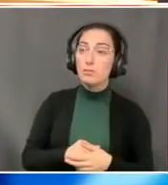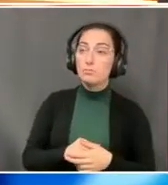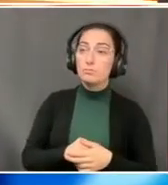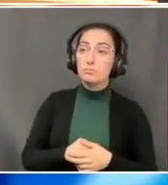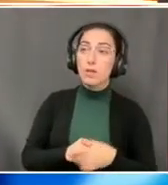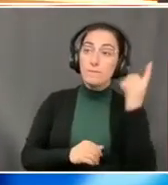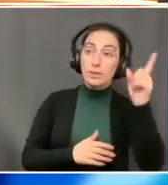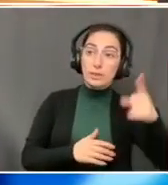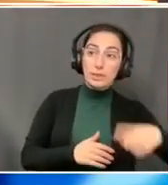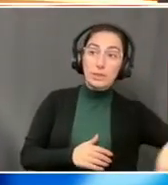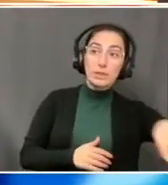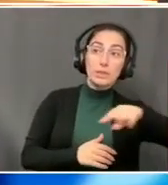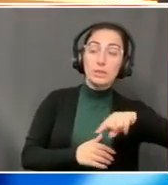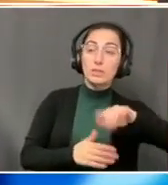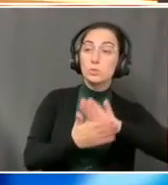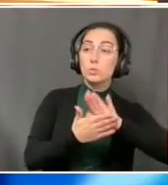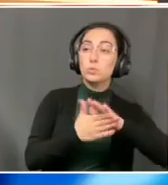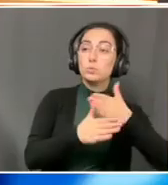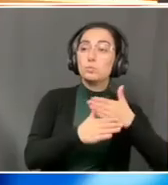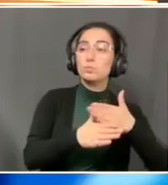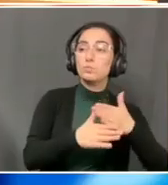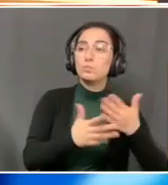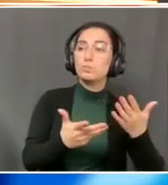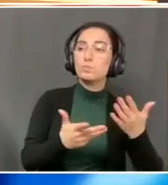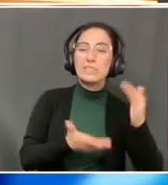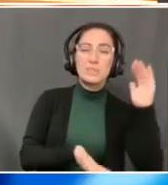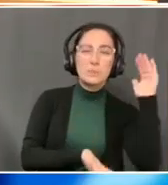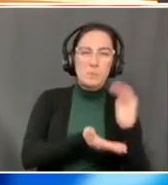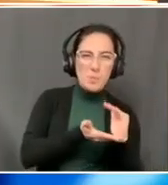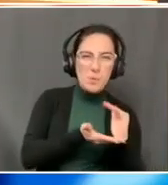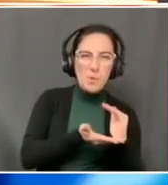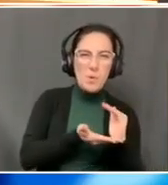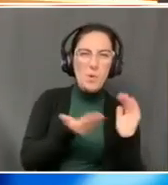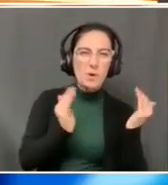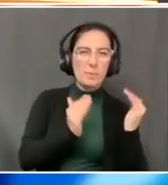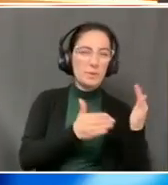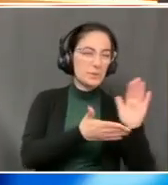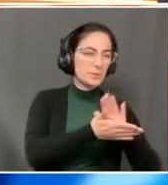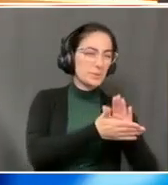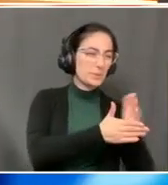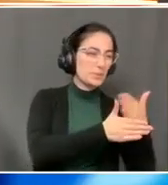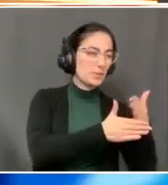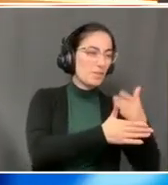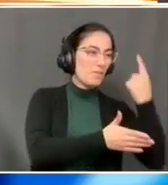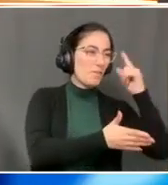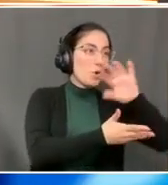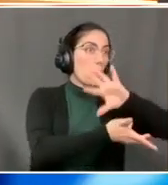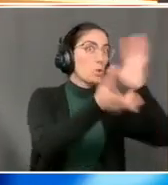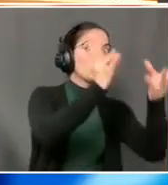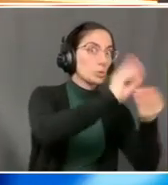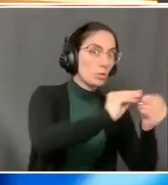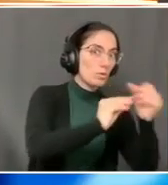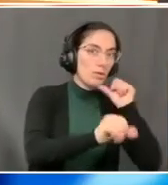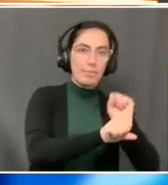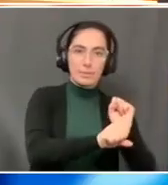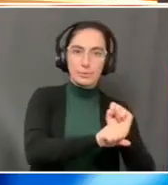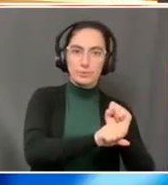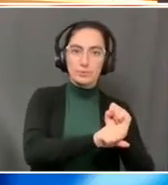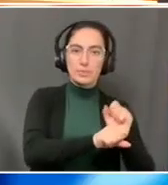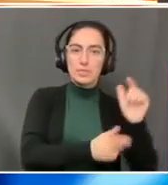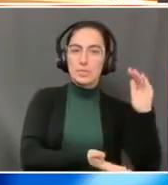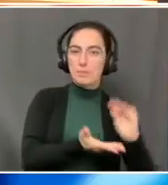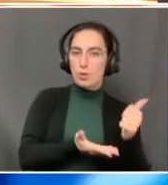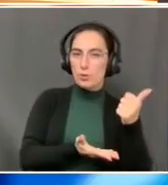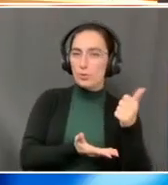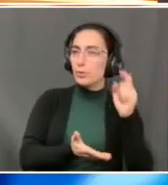these, the school's share is smaller than the school's share of total non-labor. And so at the top, you'll see